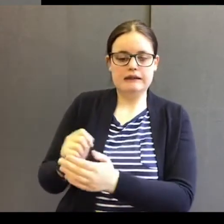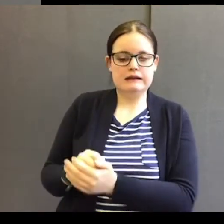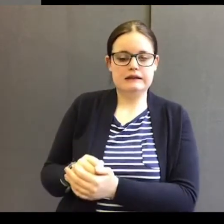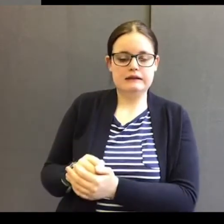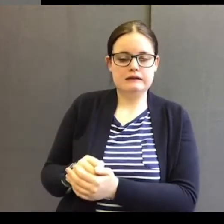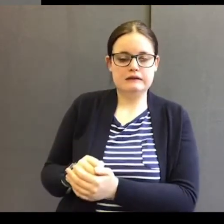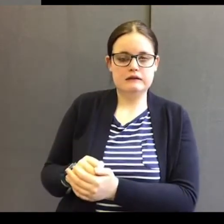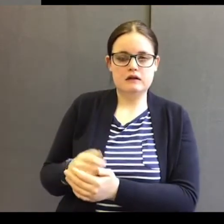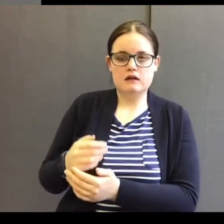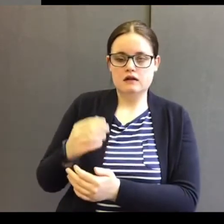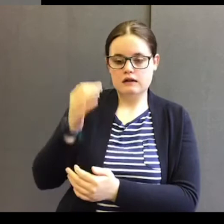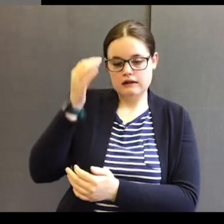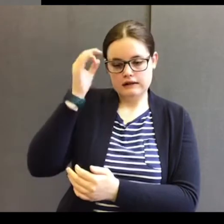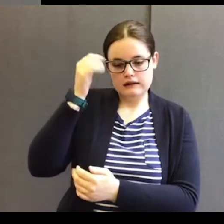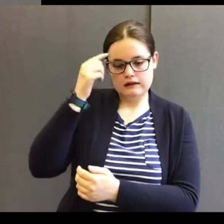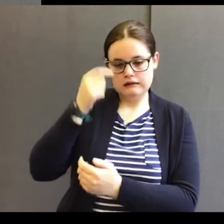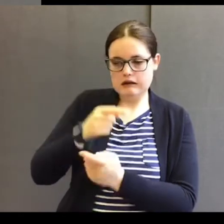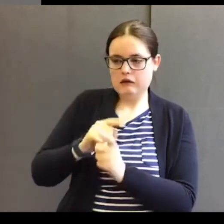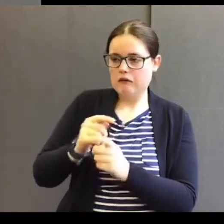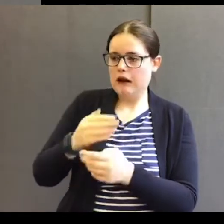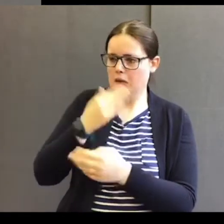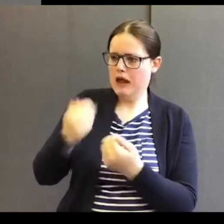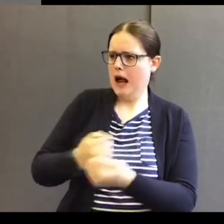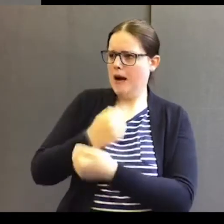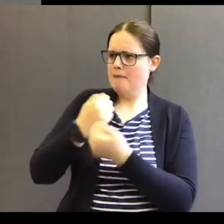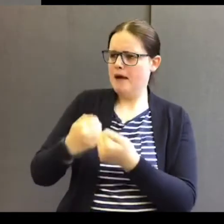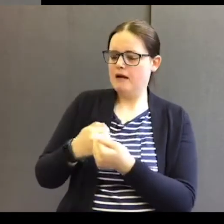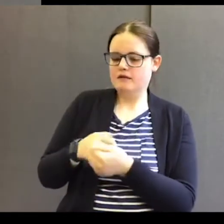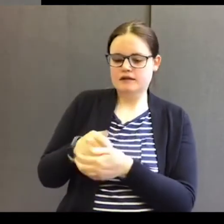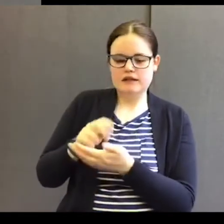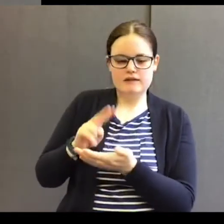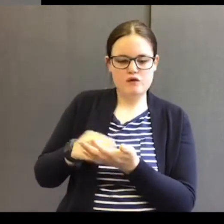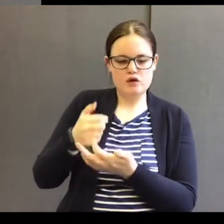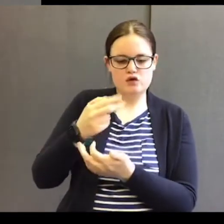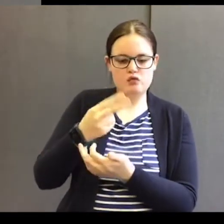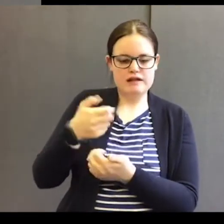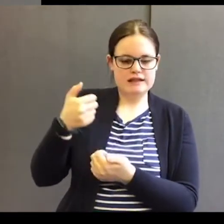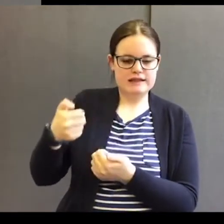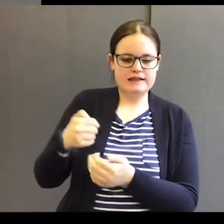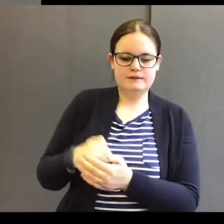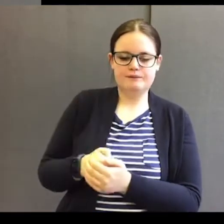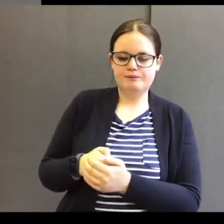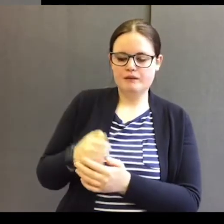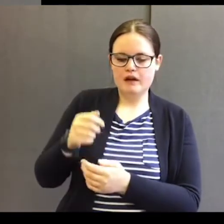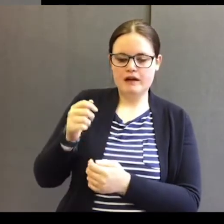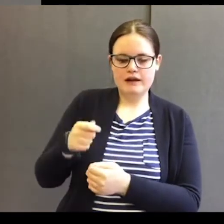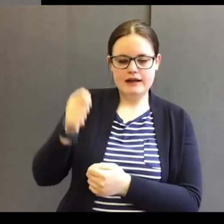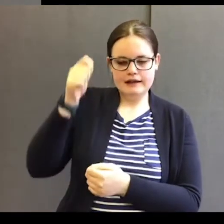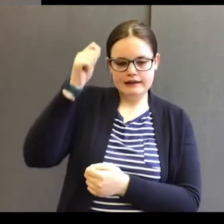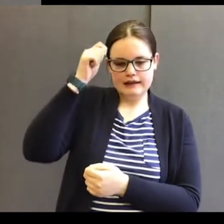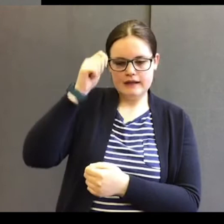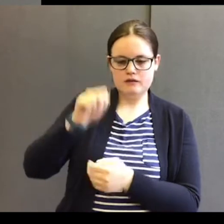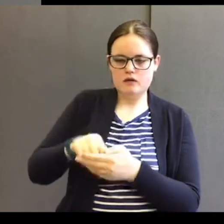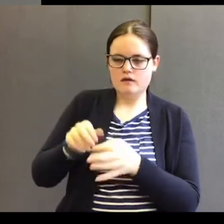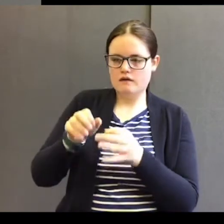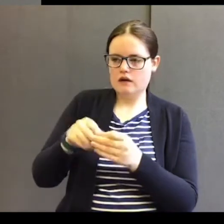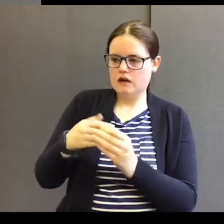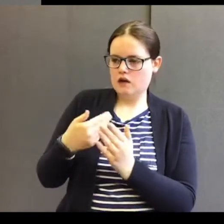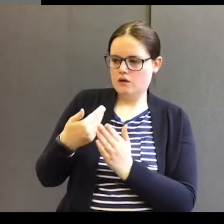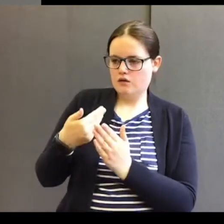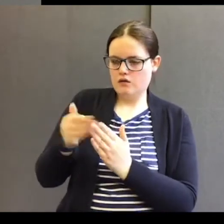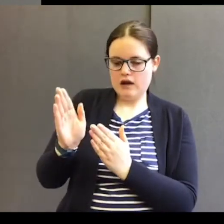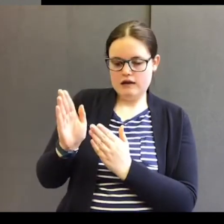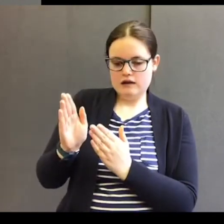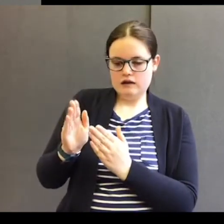stop to. And even we are powerless. Verse 26. The captain with the